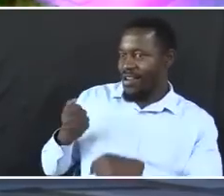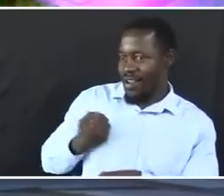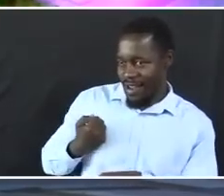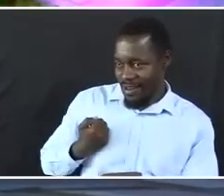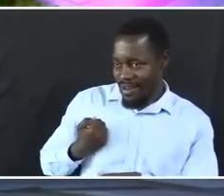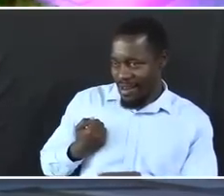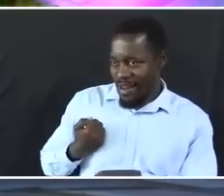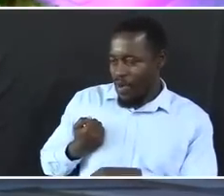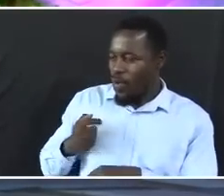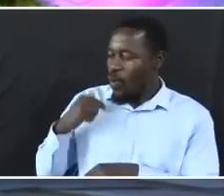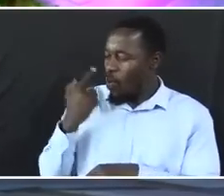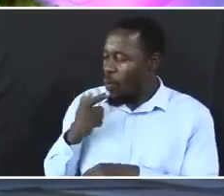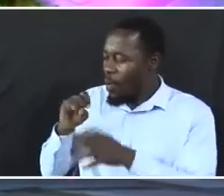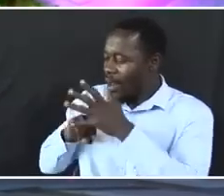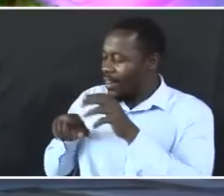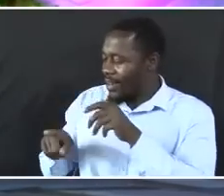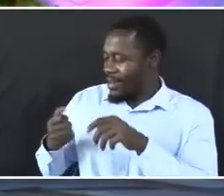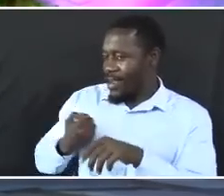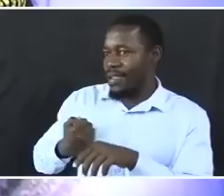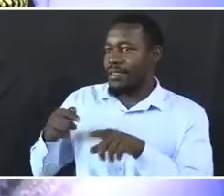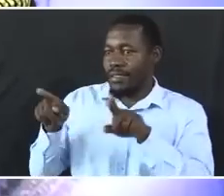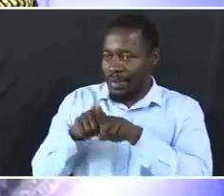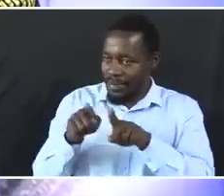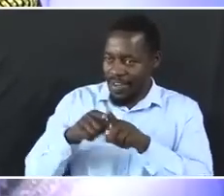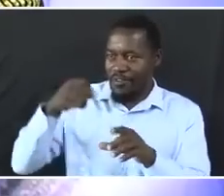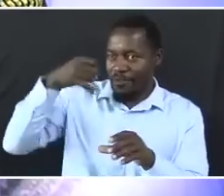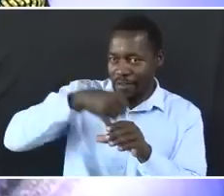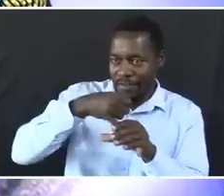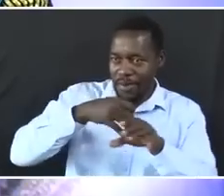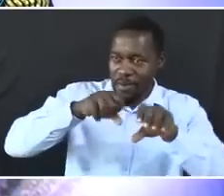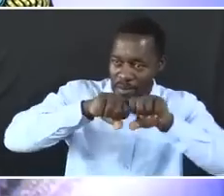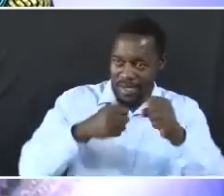People have at times misquoted that text and said,